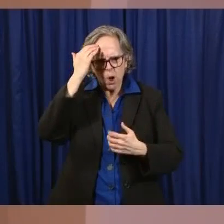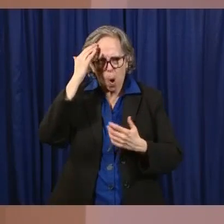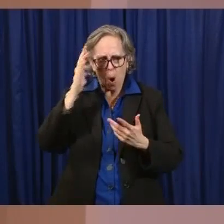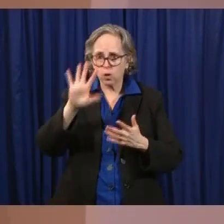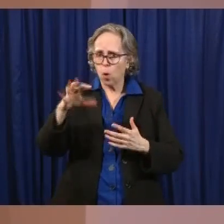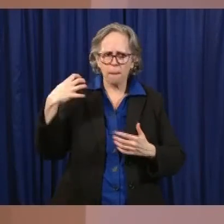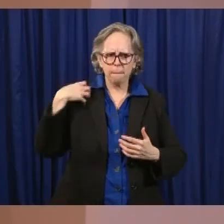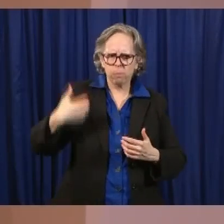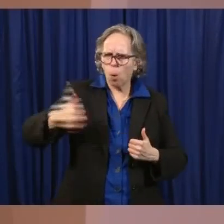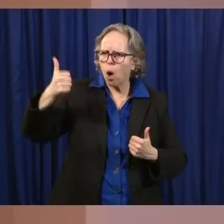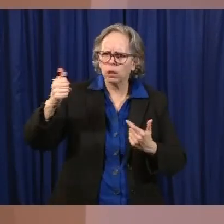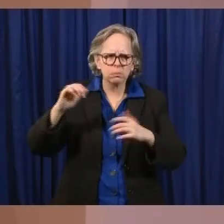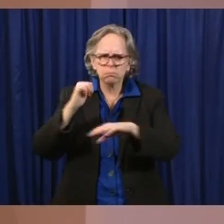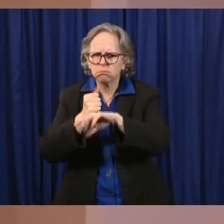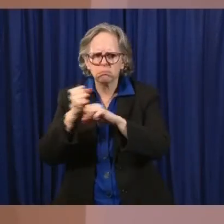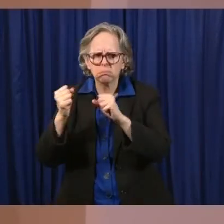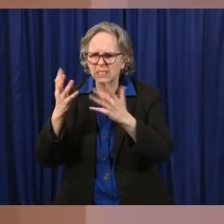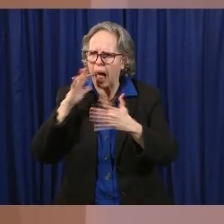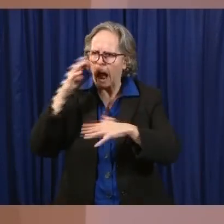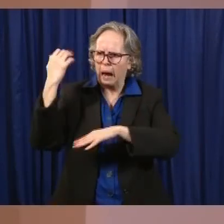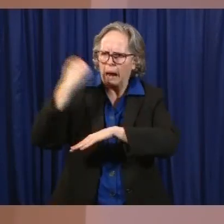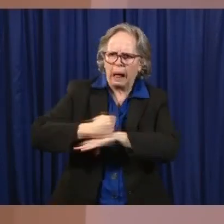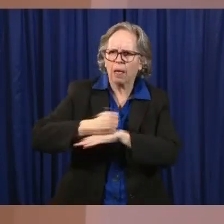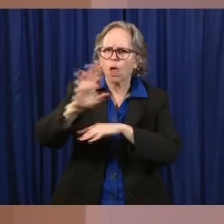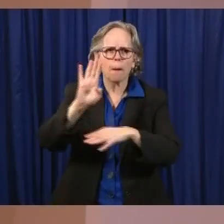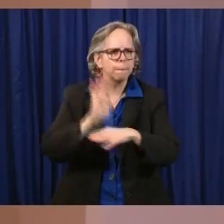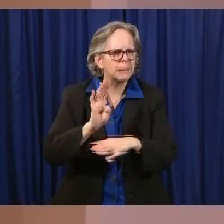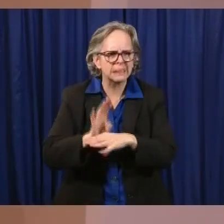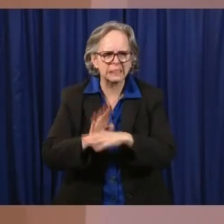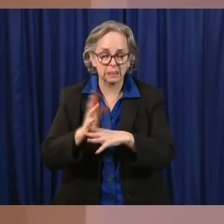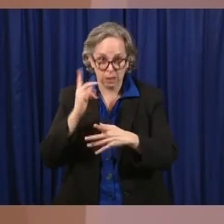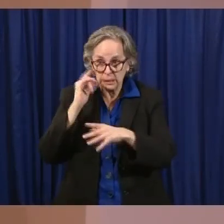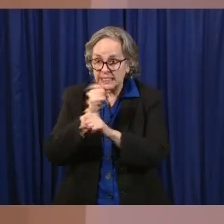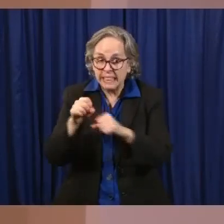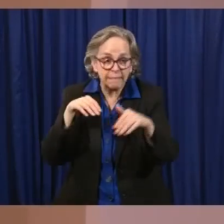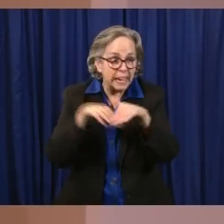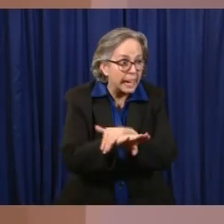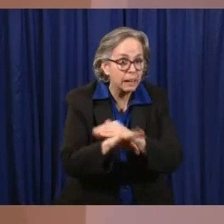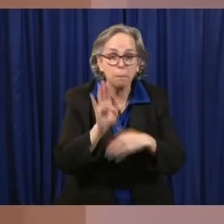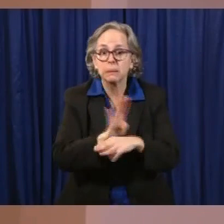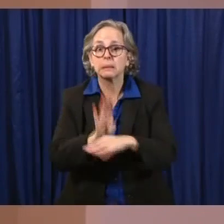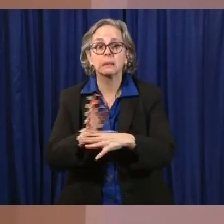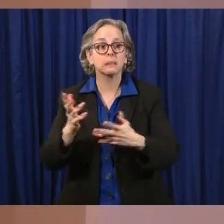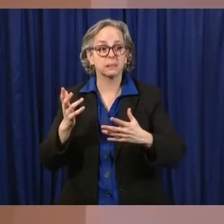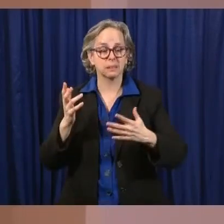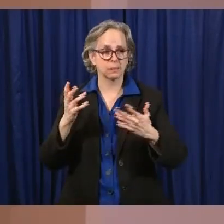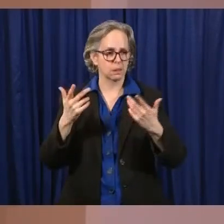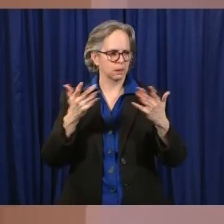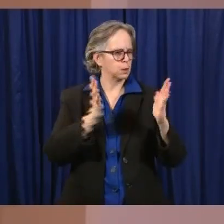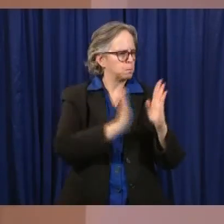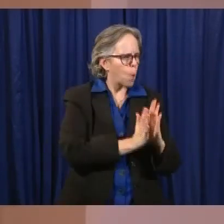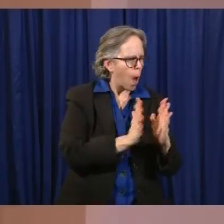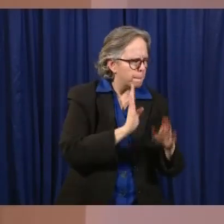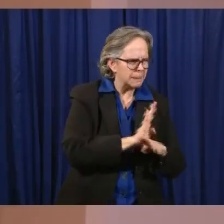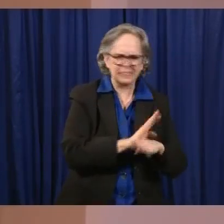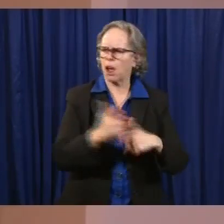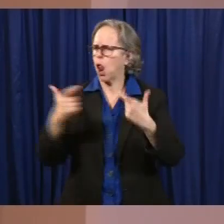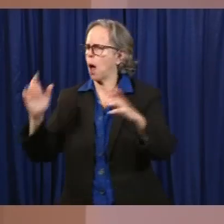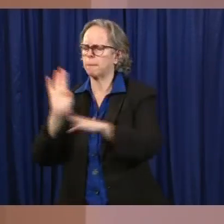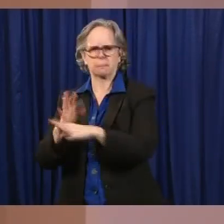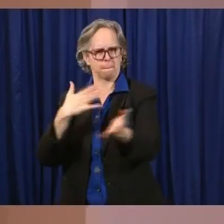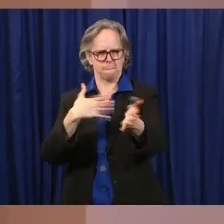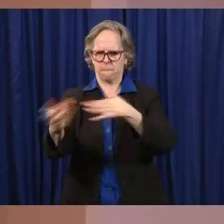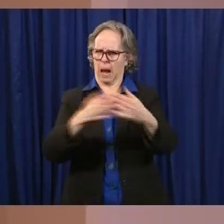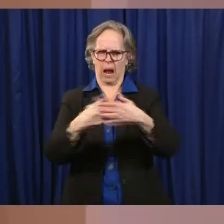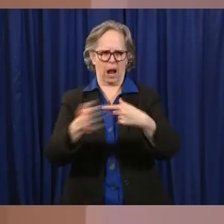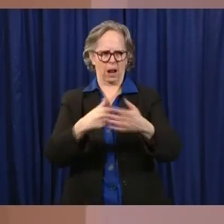safe, and that the customers will be safe when they go there. And we're talking to large and small businesses, diverse geographically, everywhere from